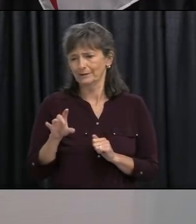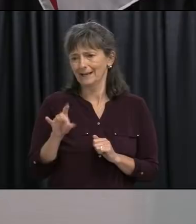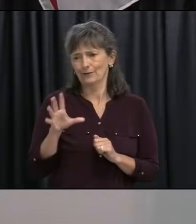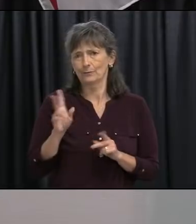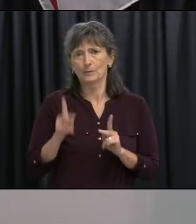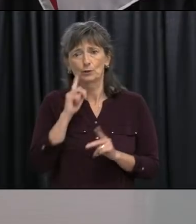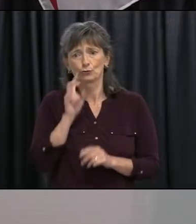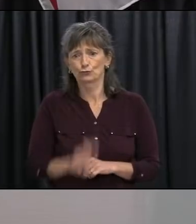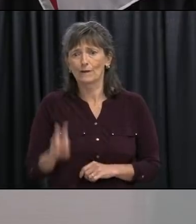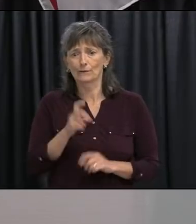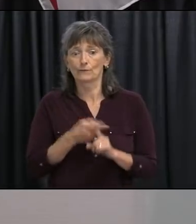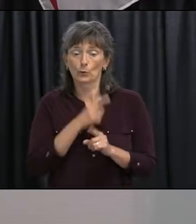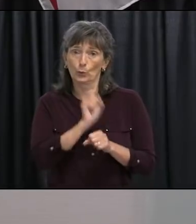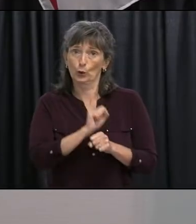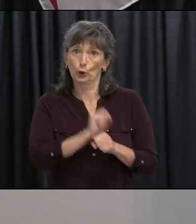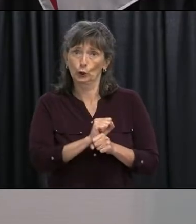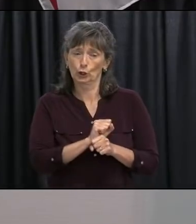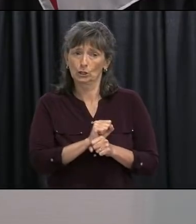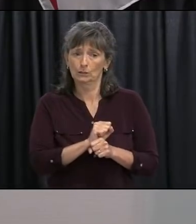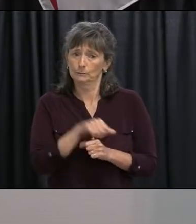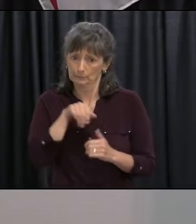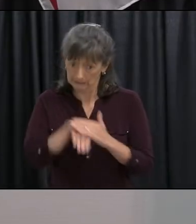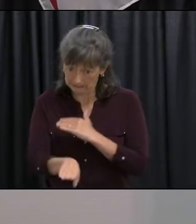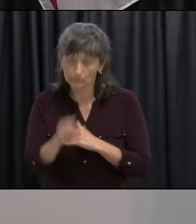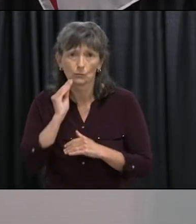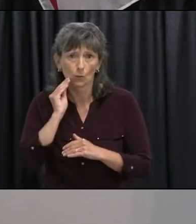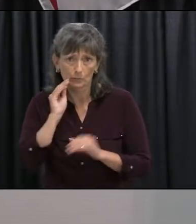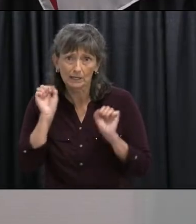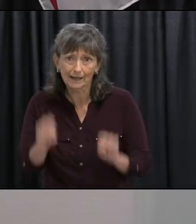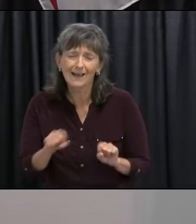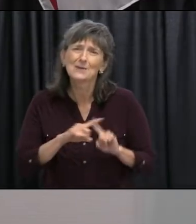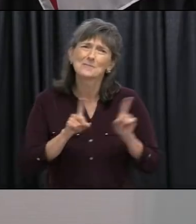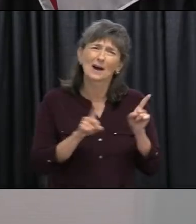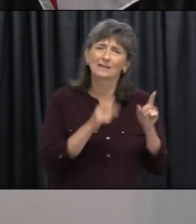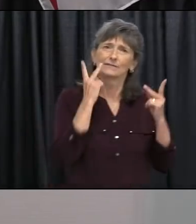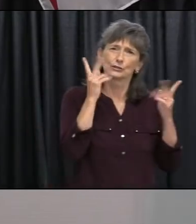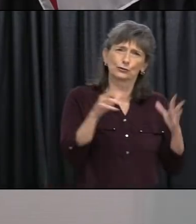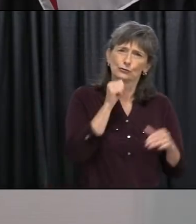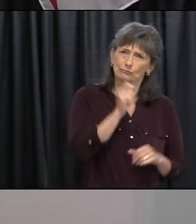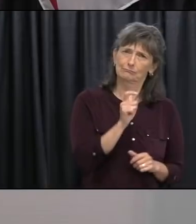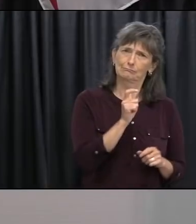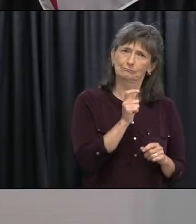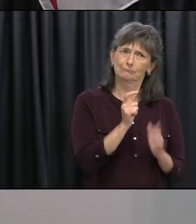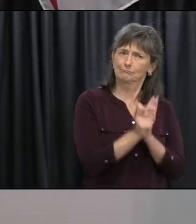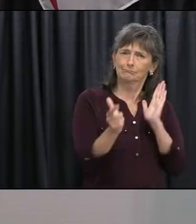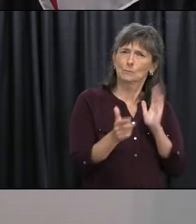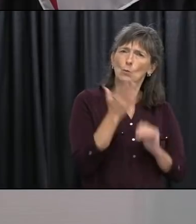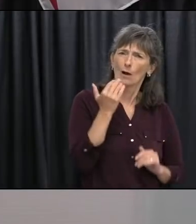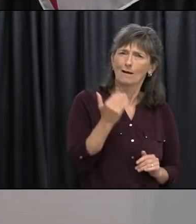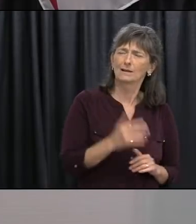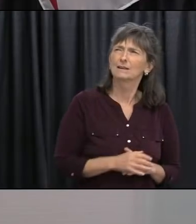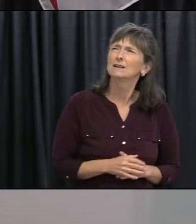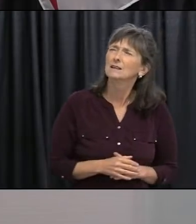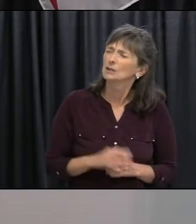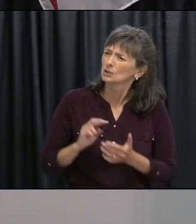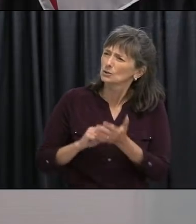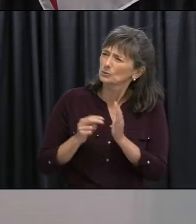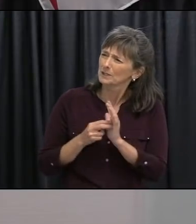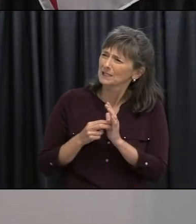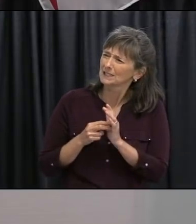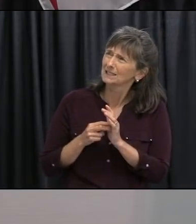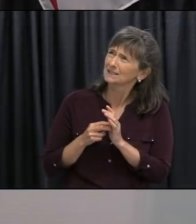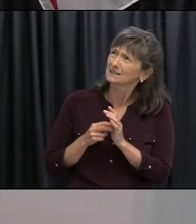traveling? I don't understand why there's not a consistency between those two policies. So are you making reference to the